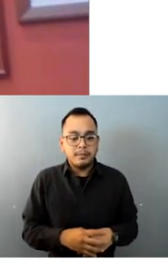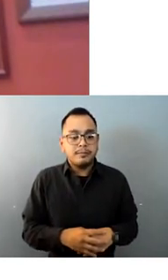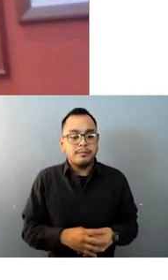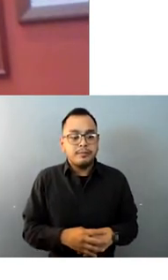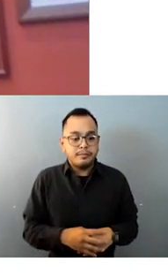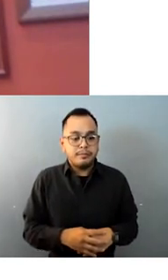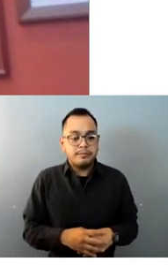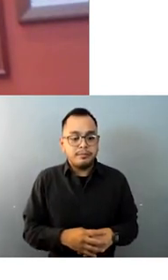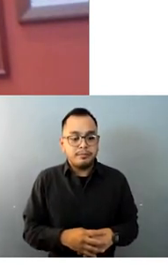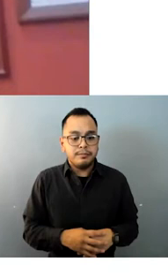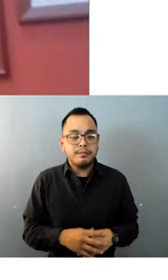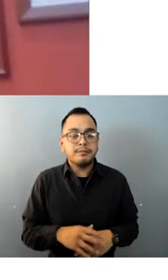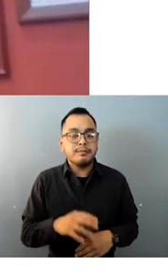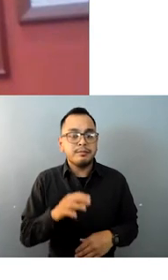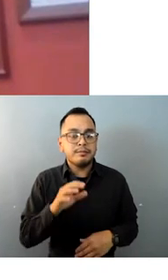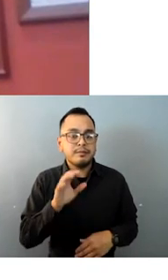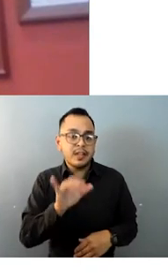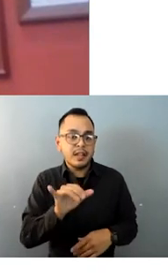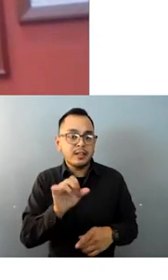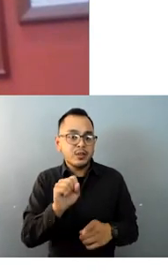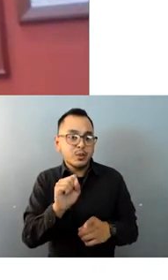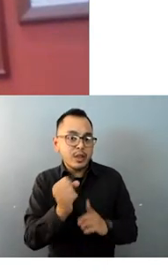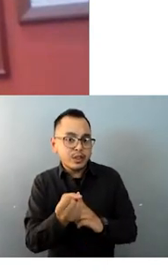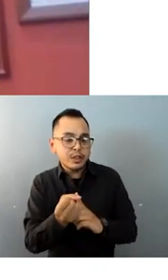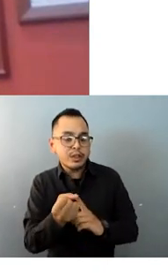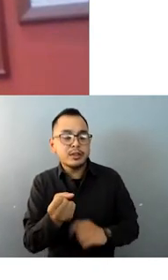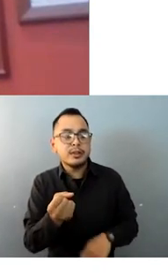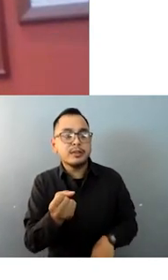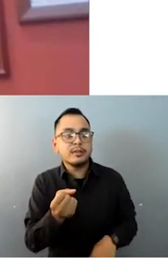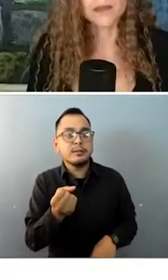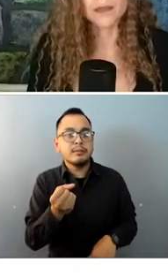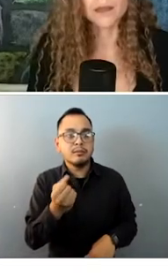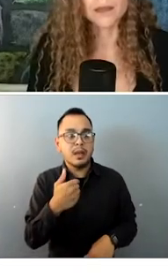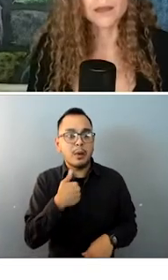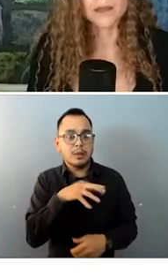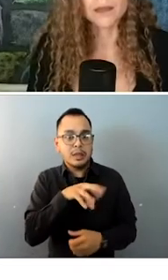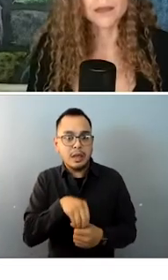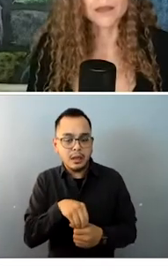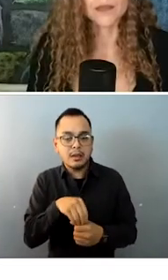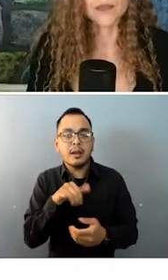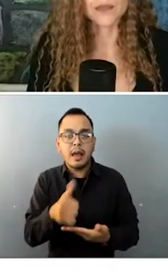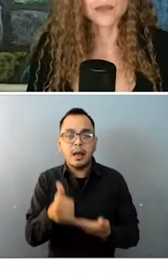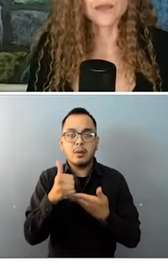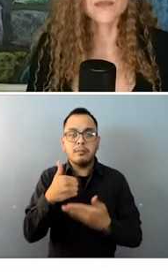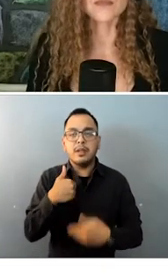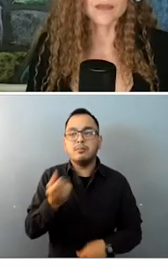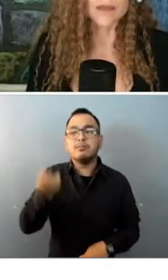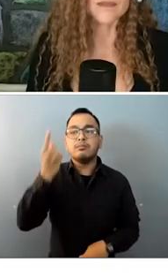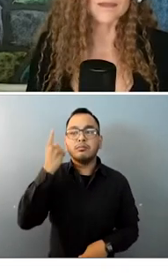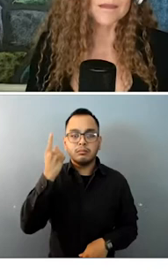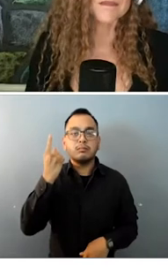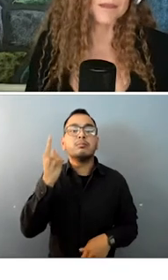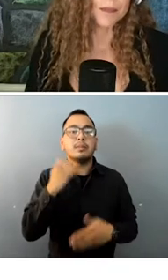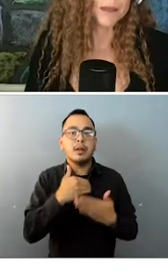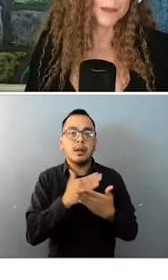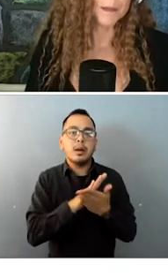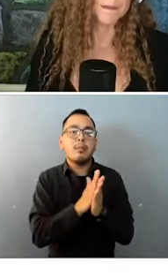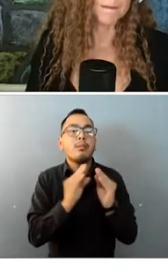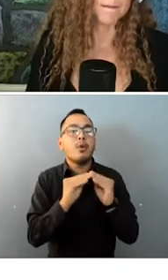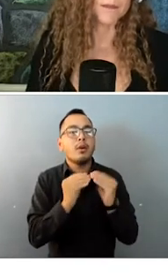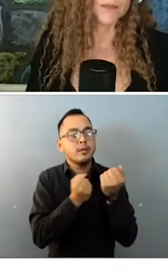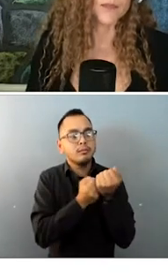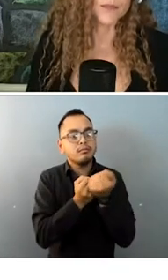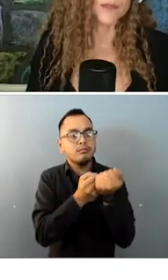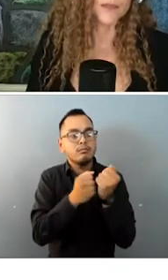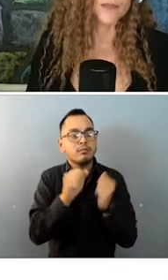that situation, the ability to have an understanding actually has helped me in the workplace be an ally in a number of